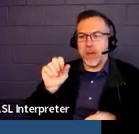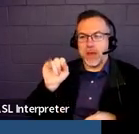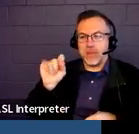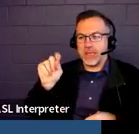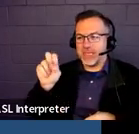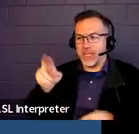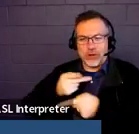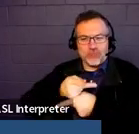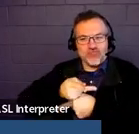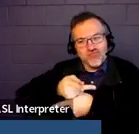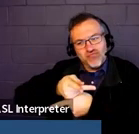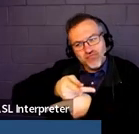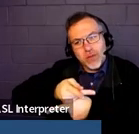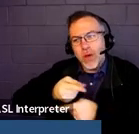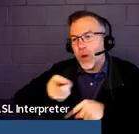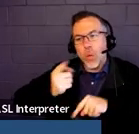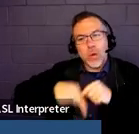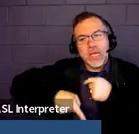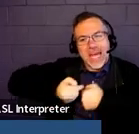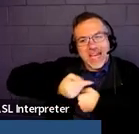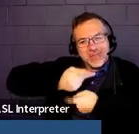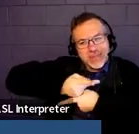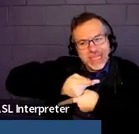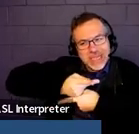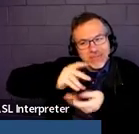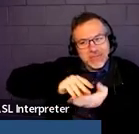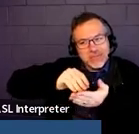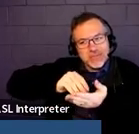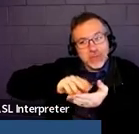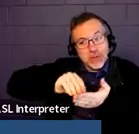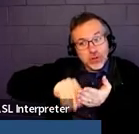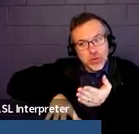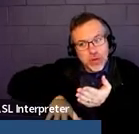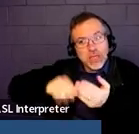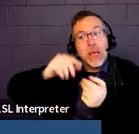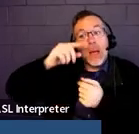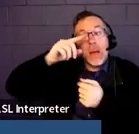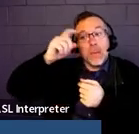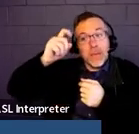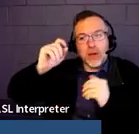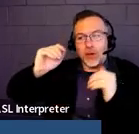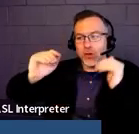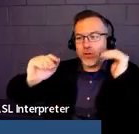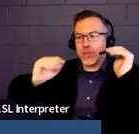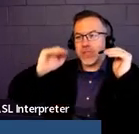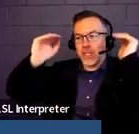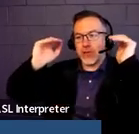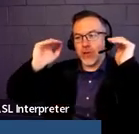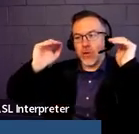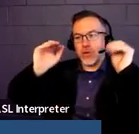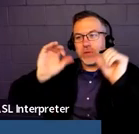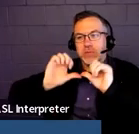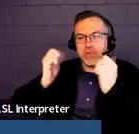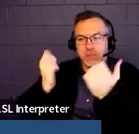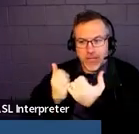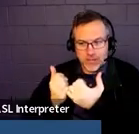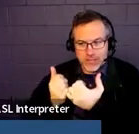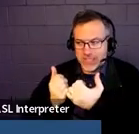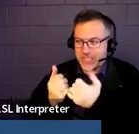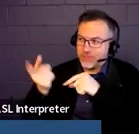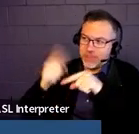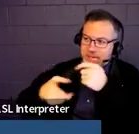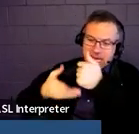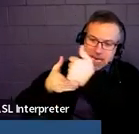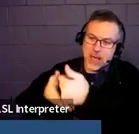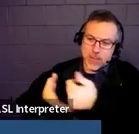kid just because the adult agencies decide that they can't help them right now. But we have